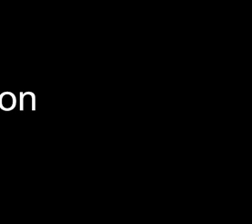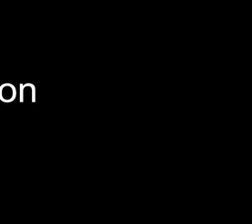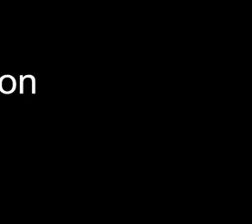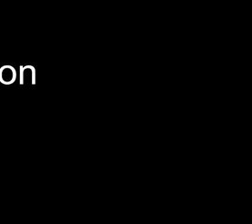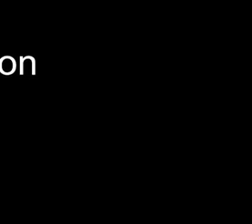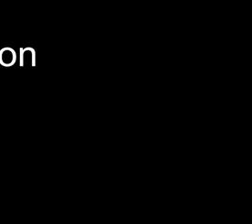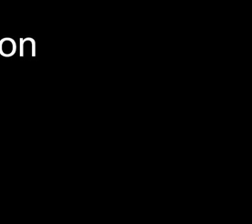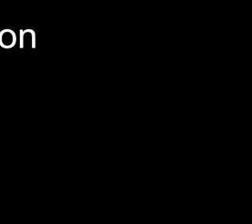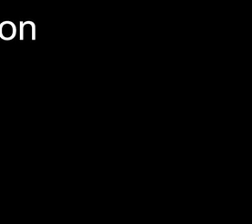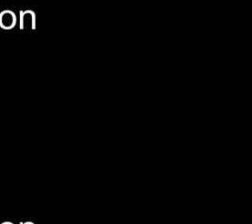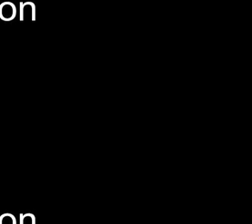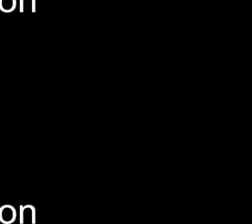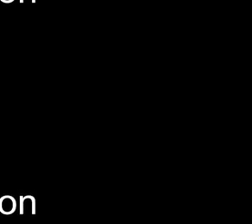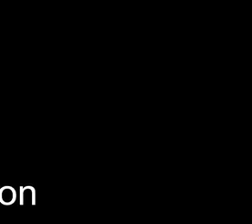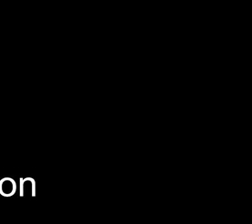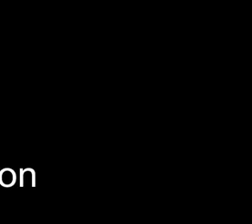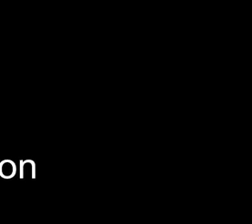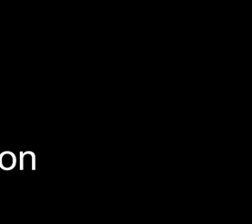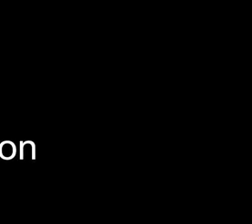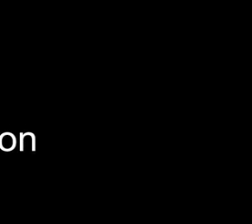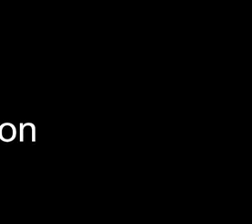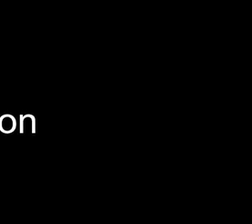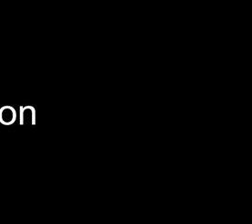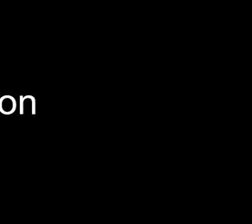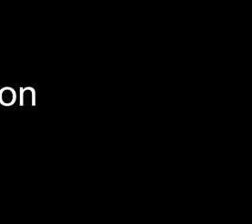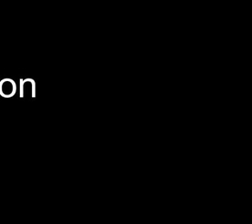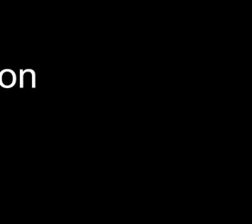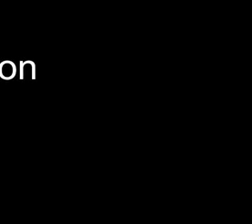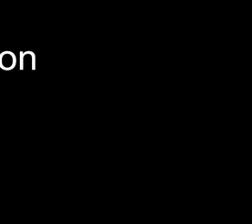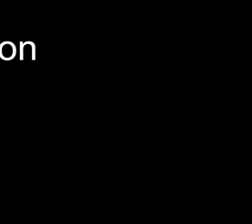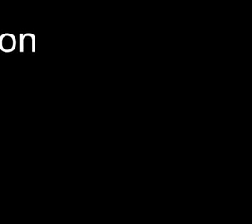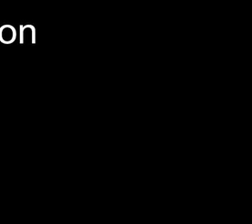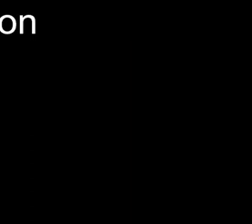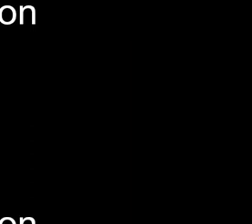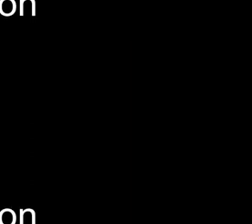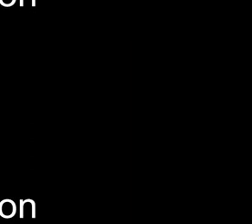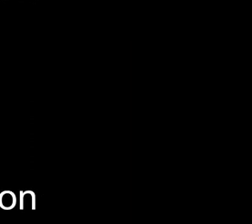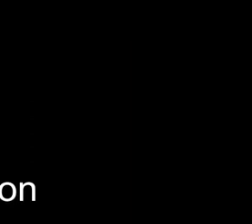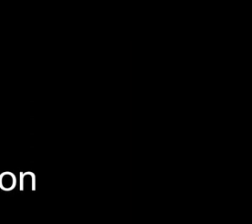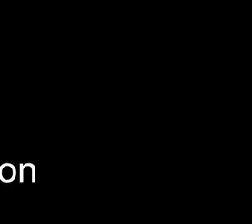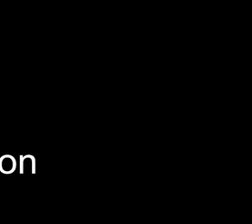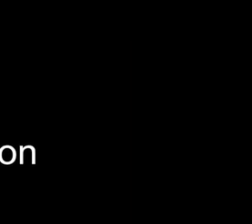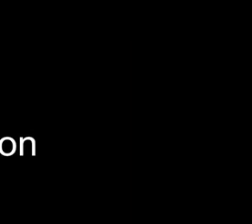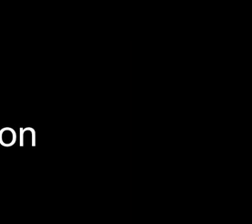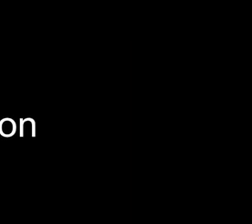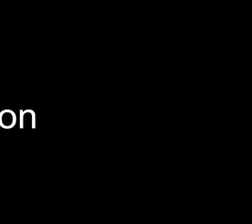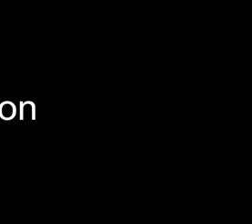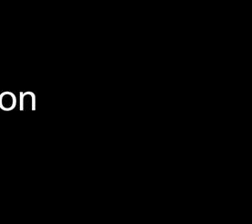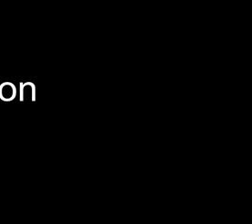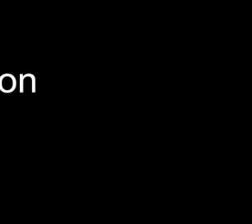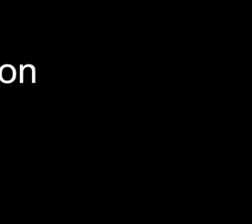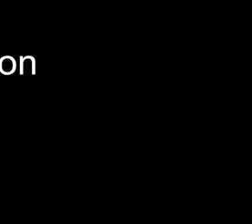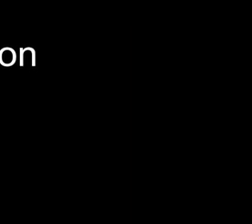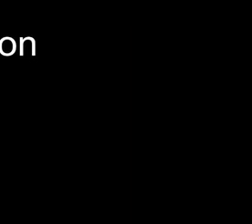surgery. The outer ring of my piece reflects raw hopelessness and overwhelm, while the inner circle was initially a window into the possible future